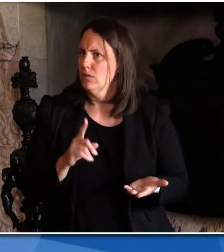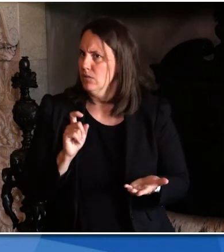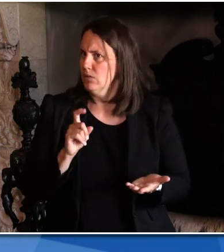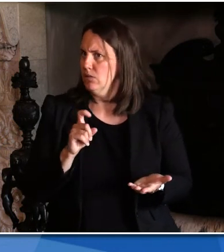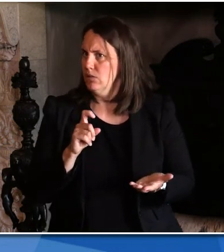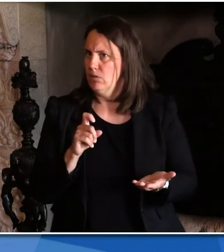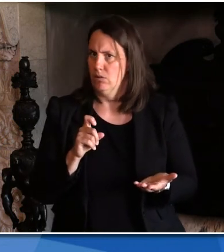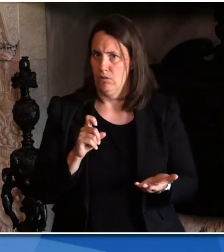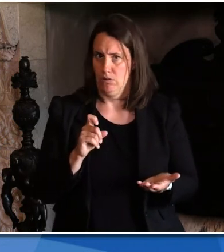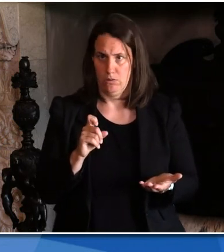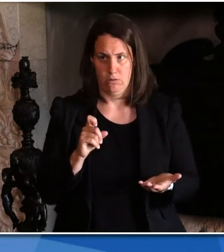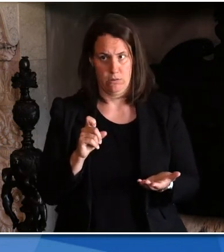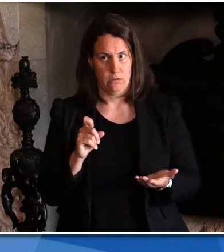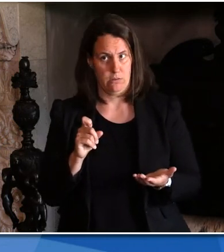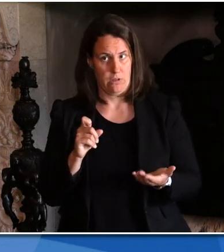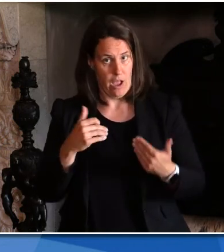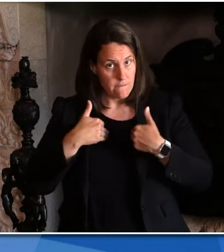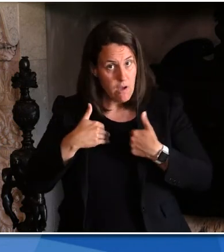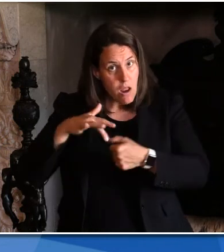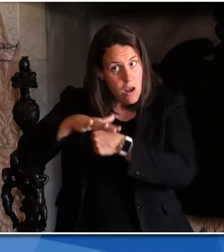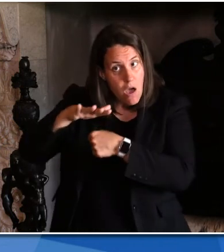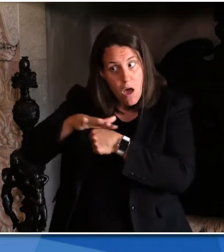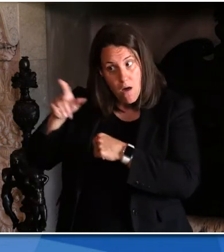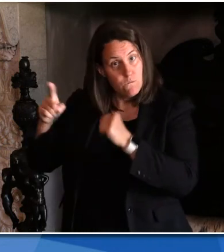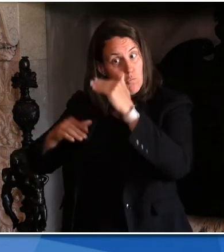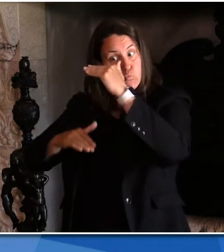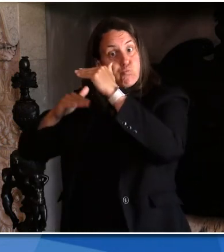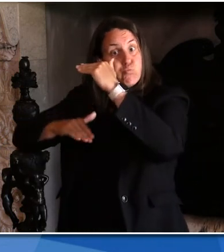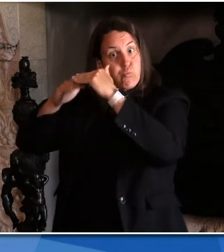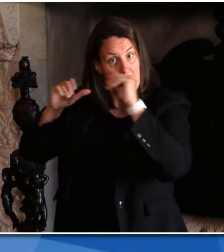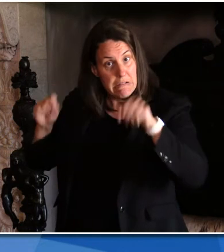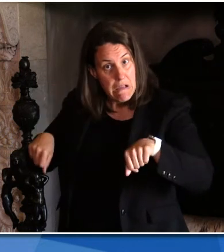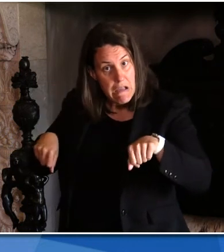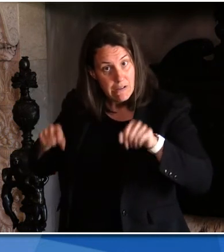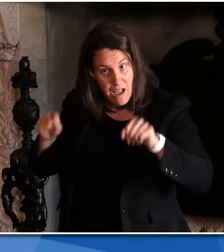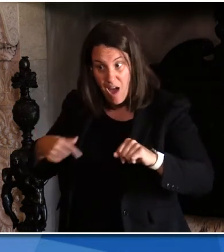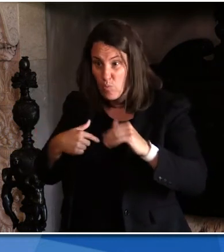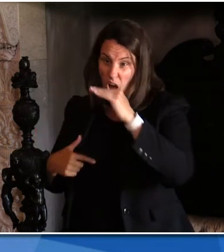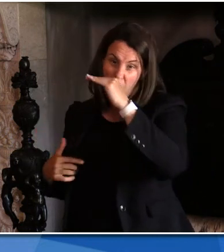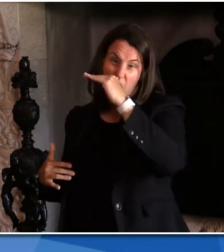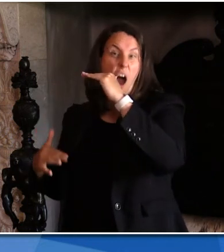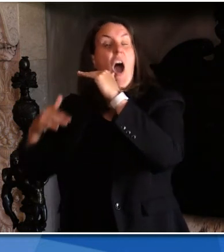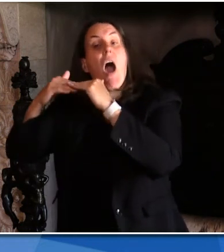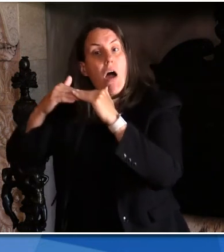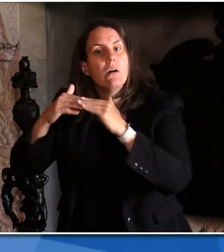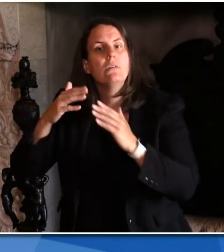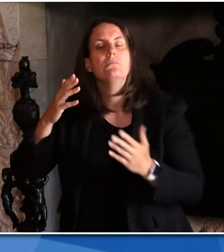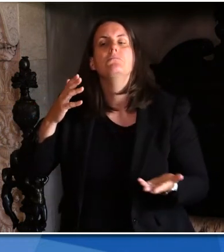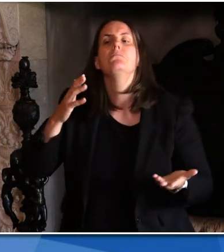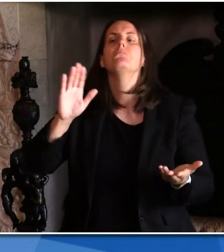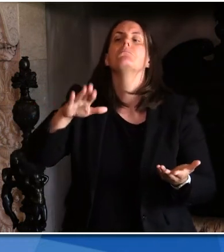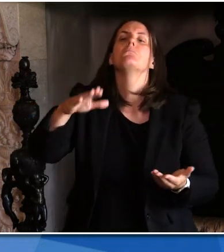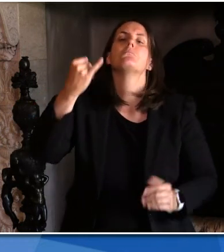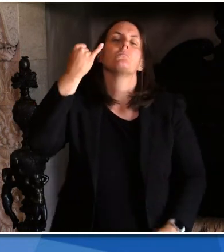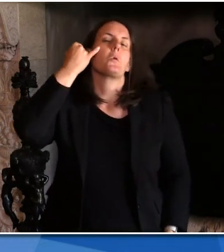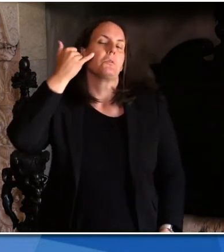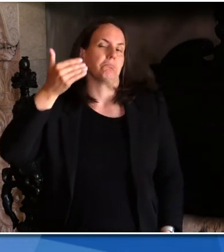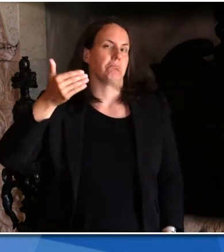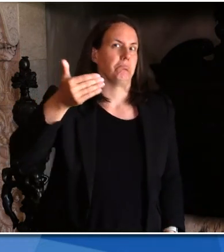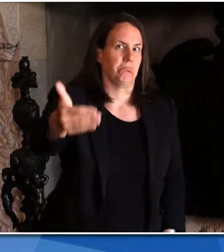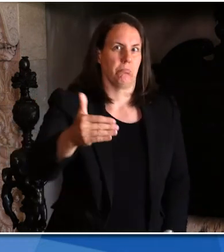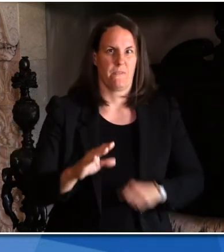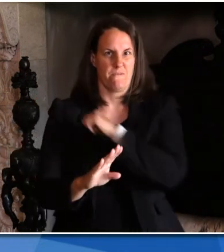enough testing capacity to deal with what you might expect in the fall with